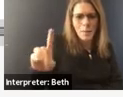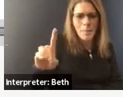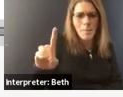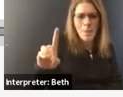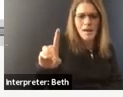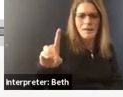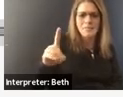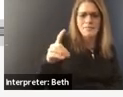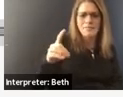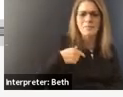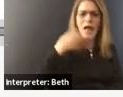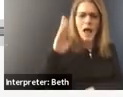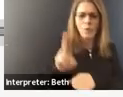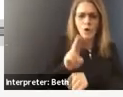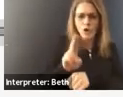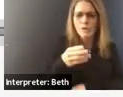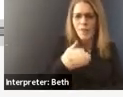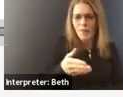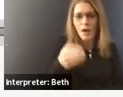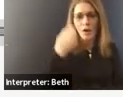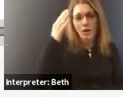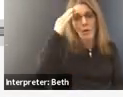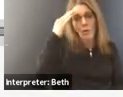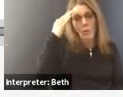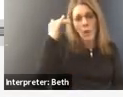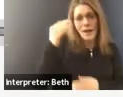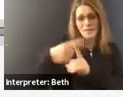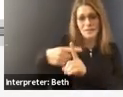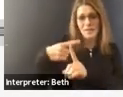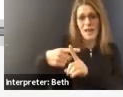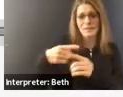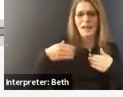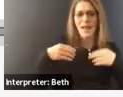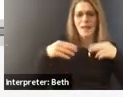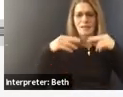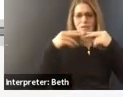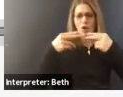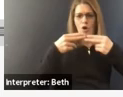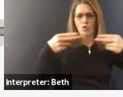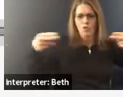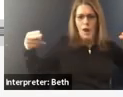line and some elements, but you know, I could also use the crossroads. That might work fine